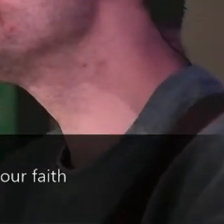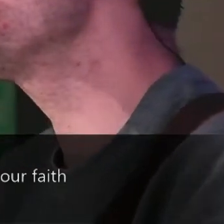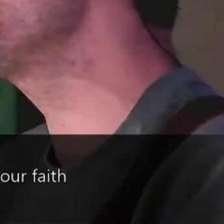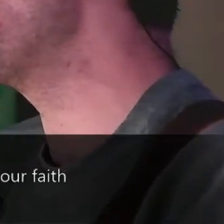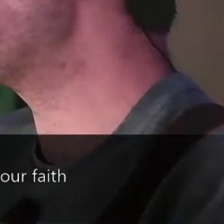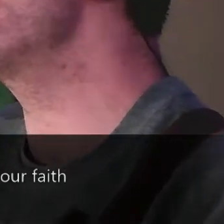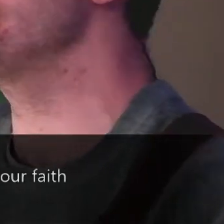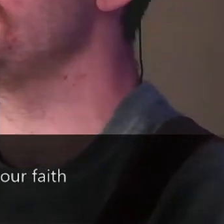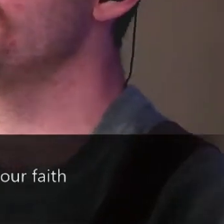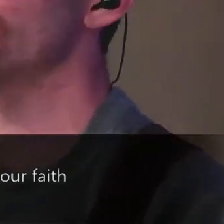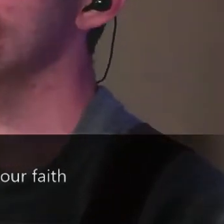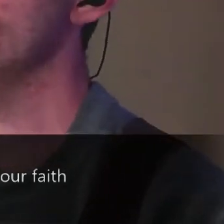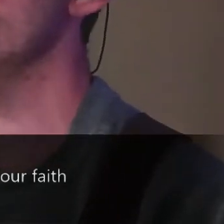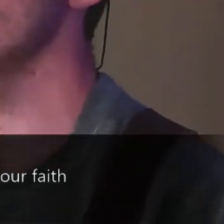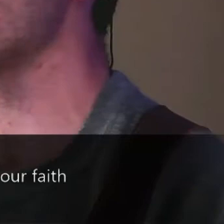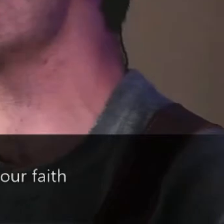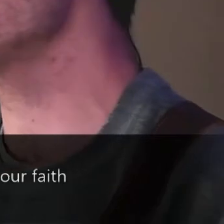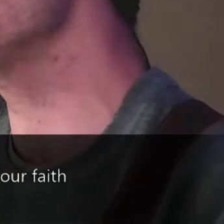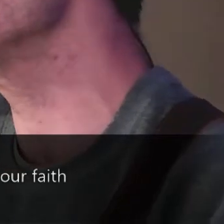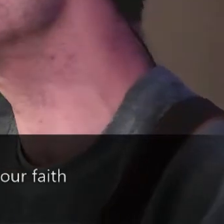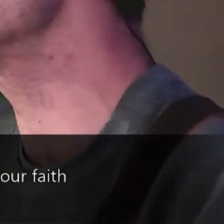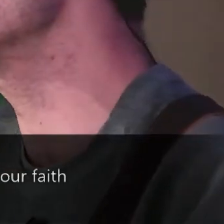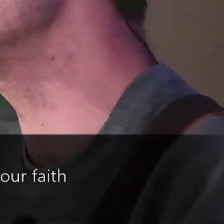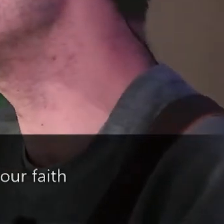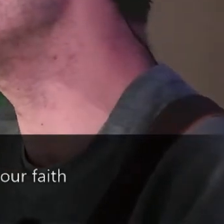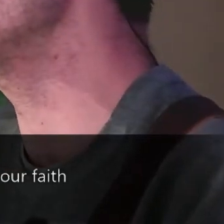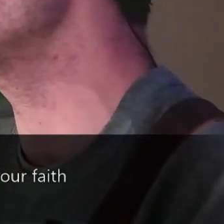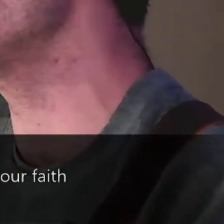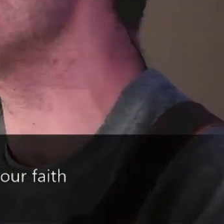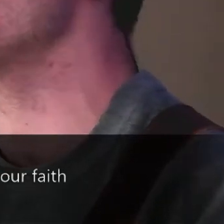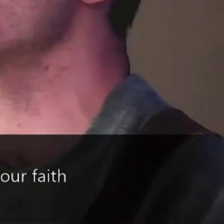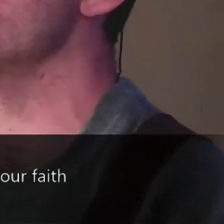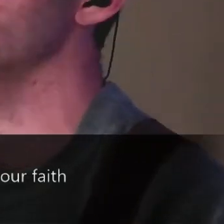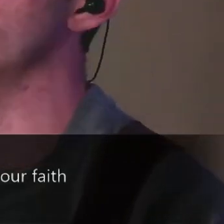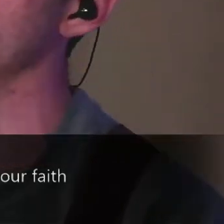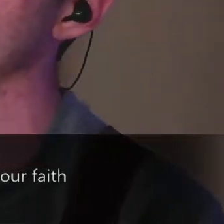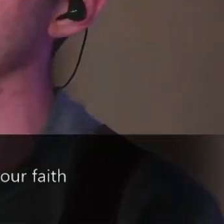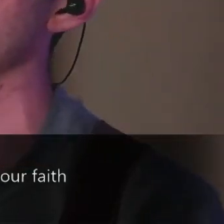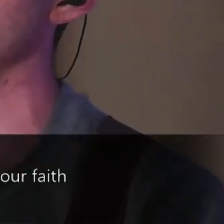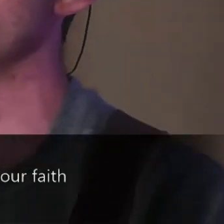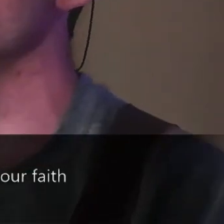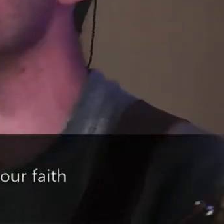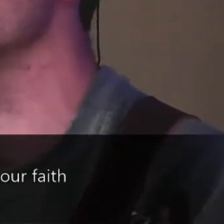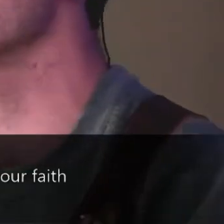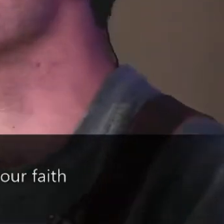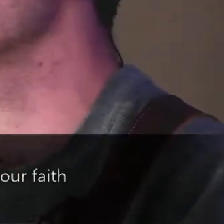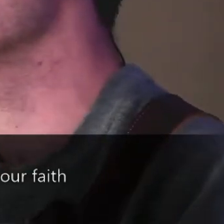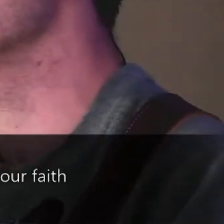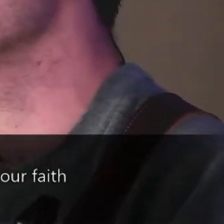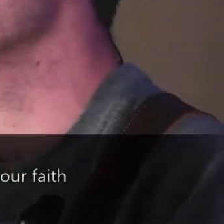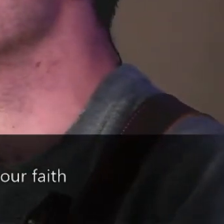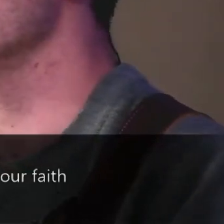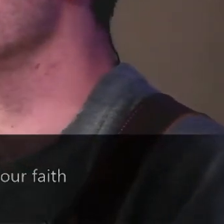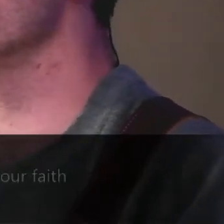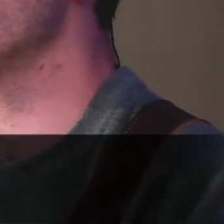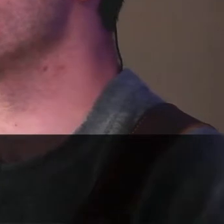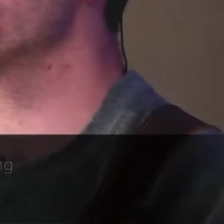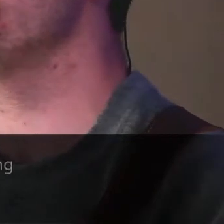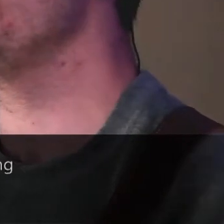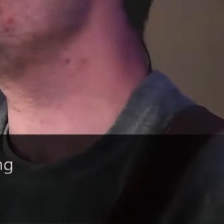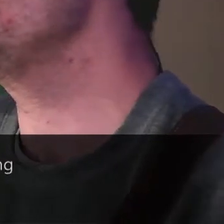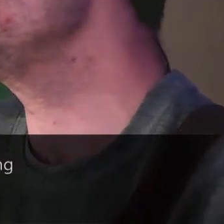the founder and the finisher of our faith. And